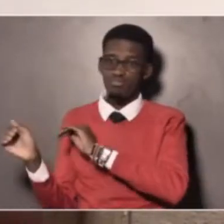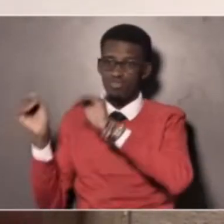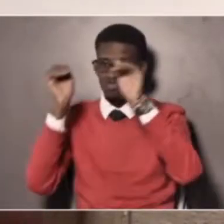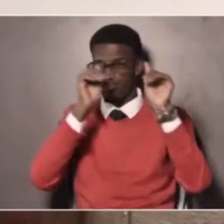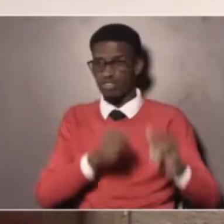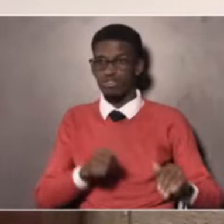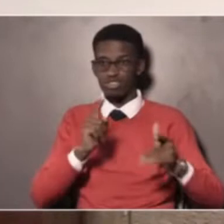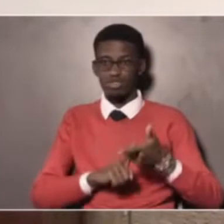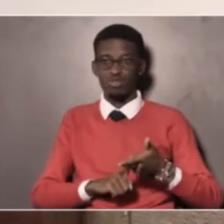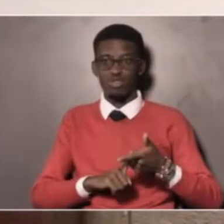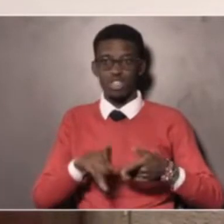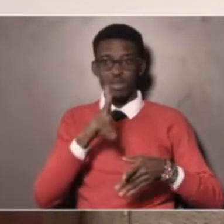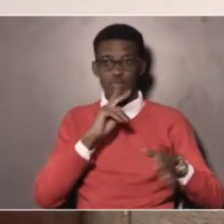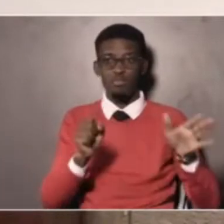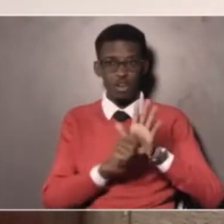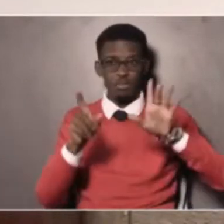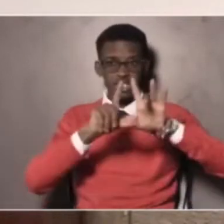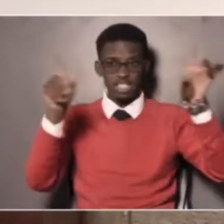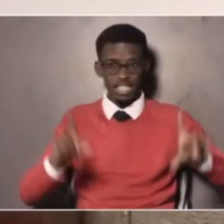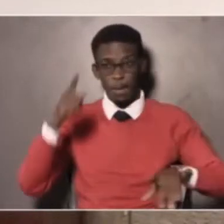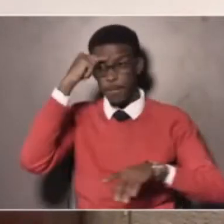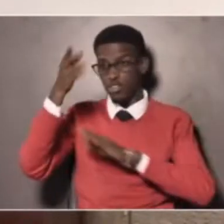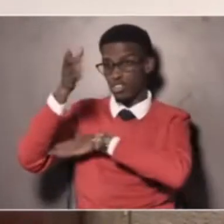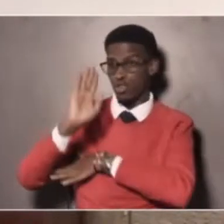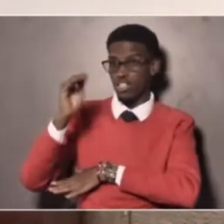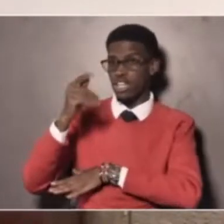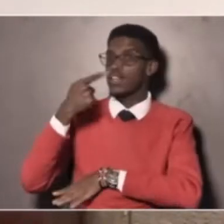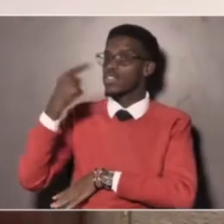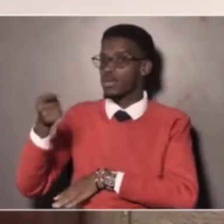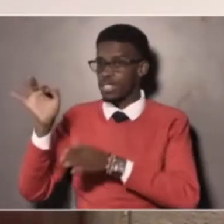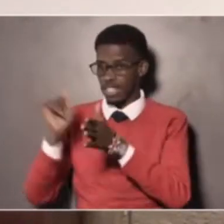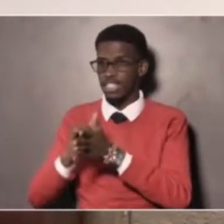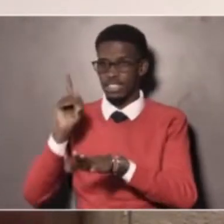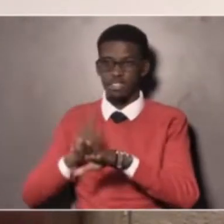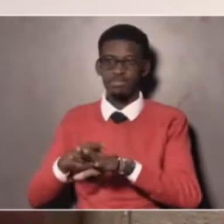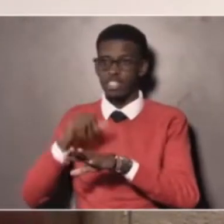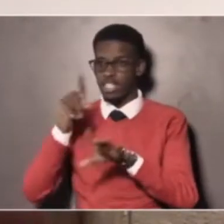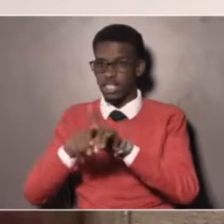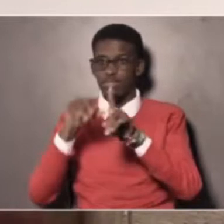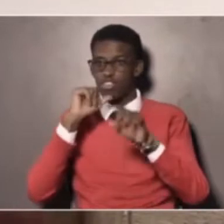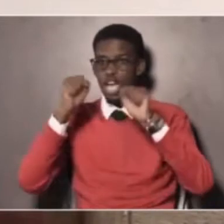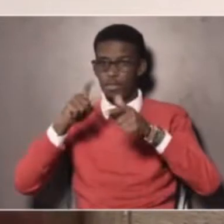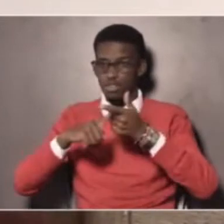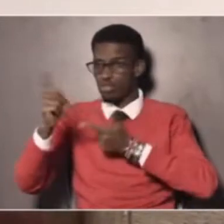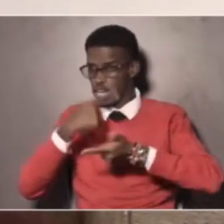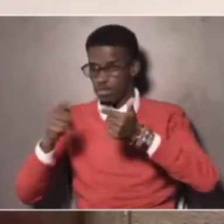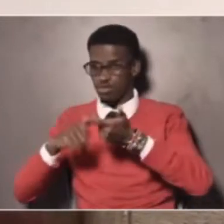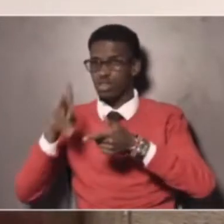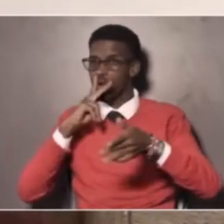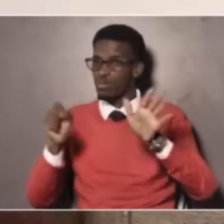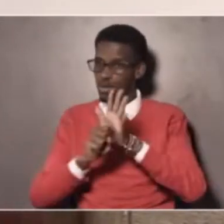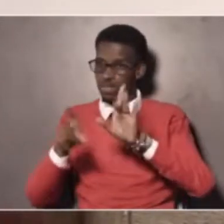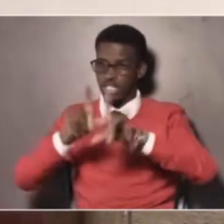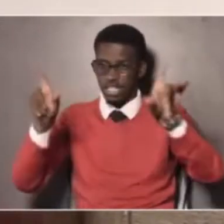to go with them to the promised land, because God took him at that time and was not able to come to the promised land.